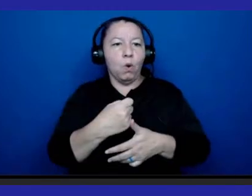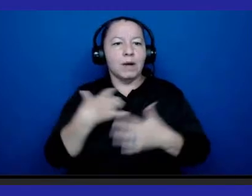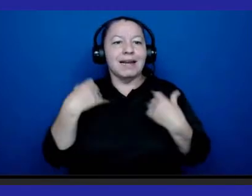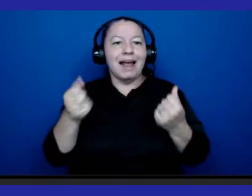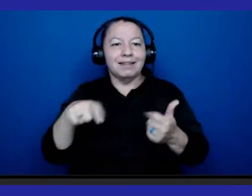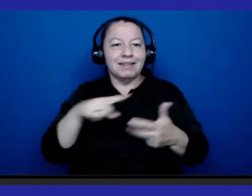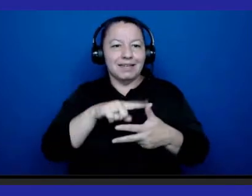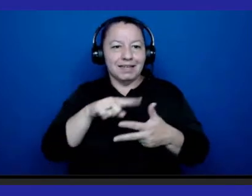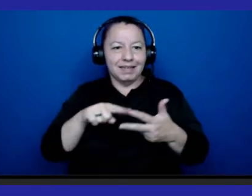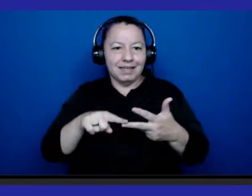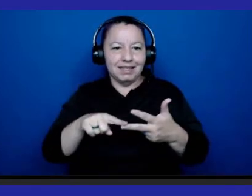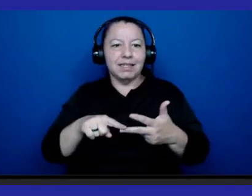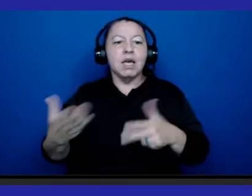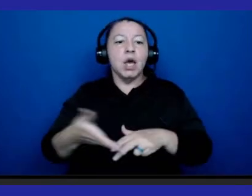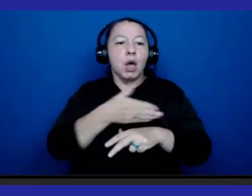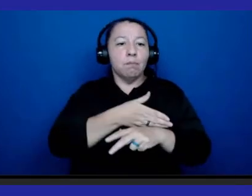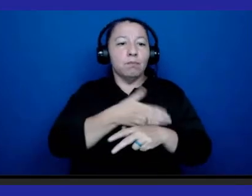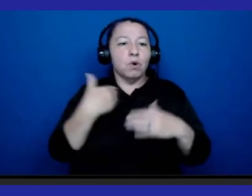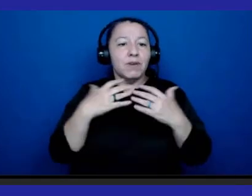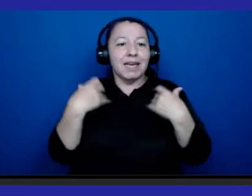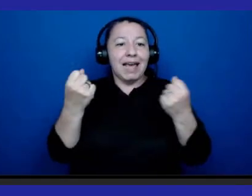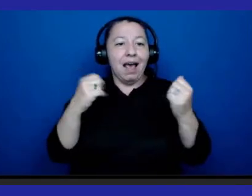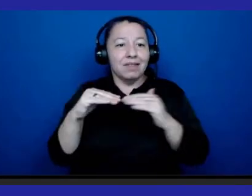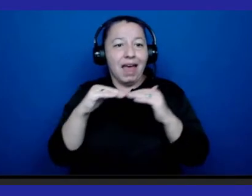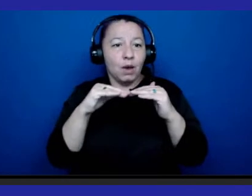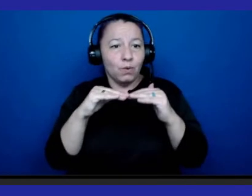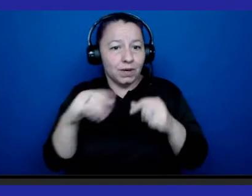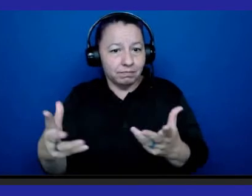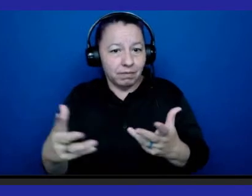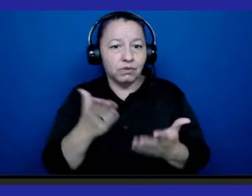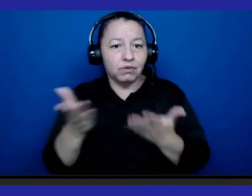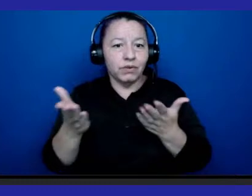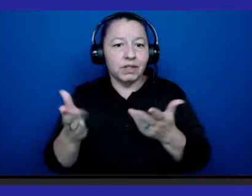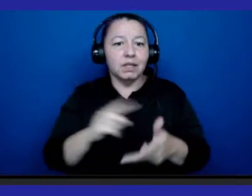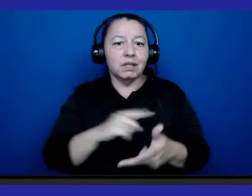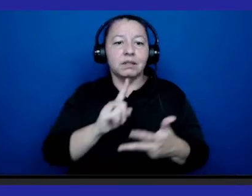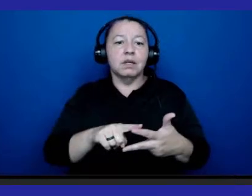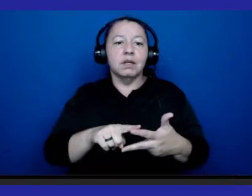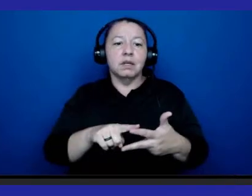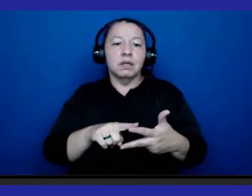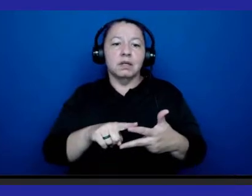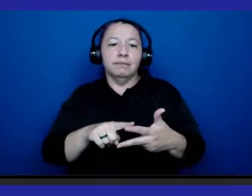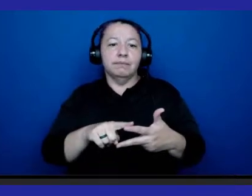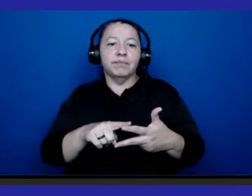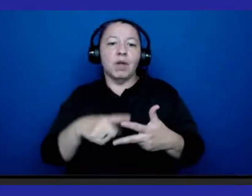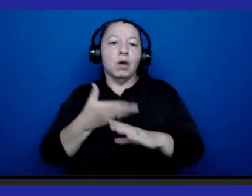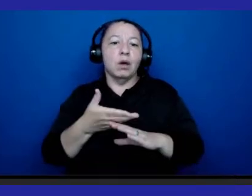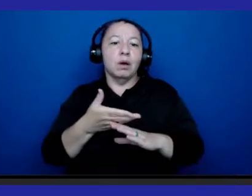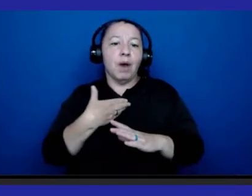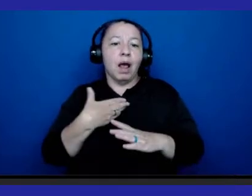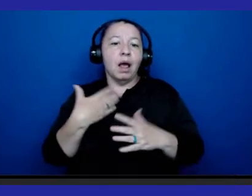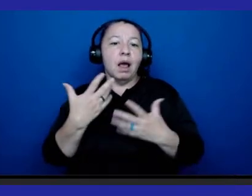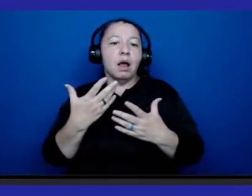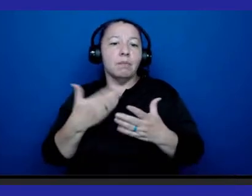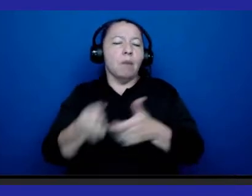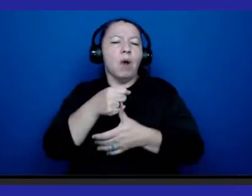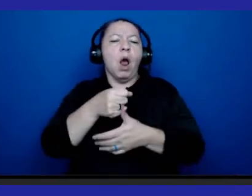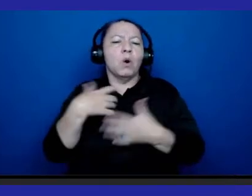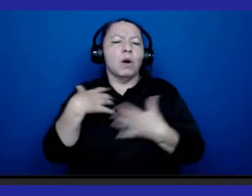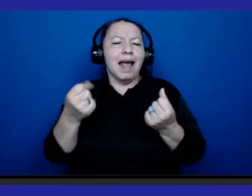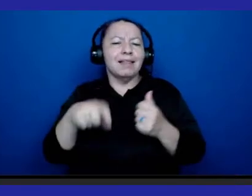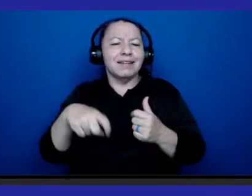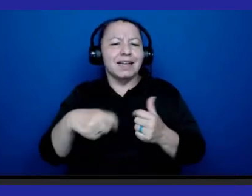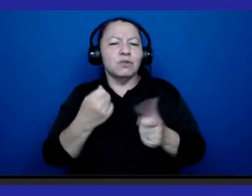health equity, priority health need again, fighting chronic disease, and of course, facilitating access